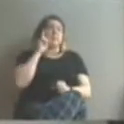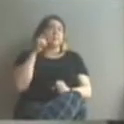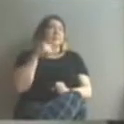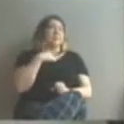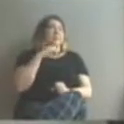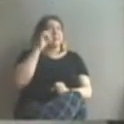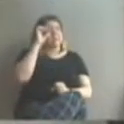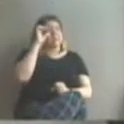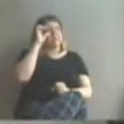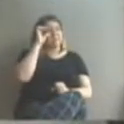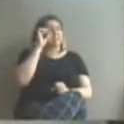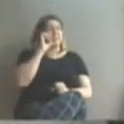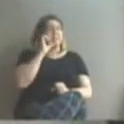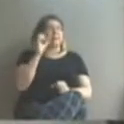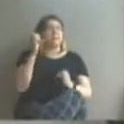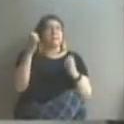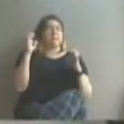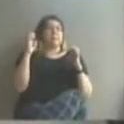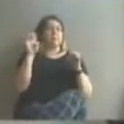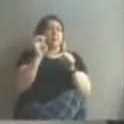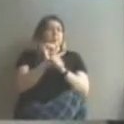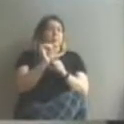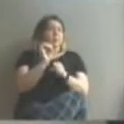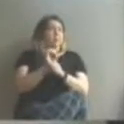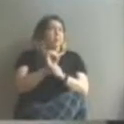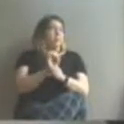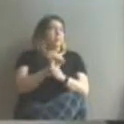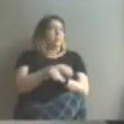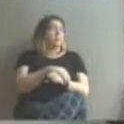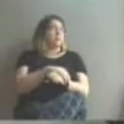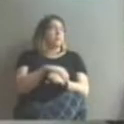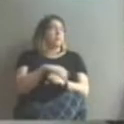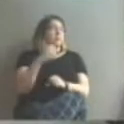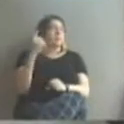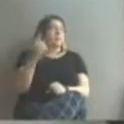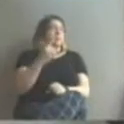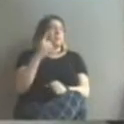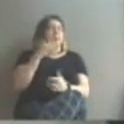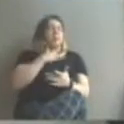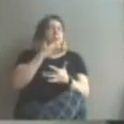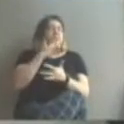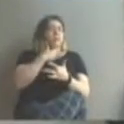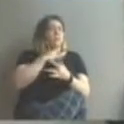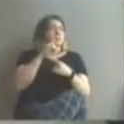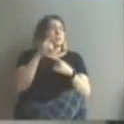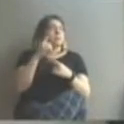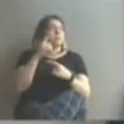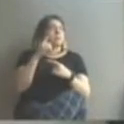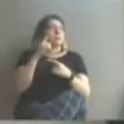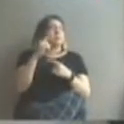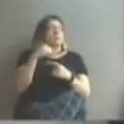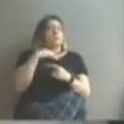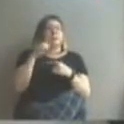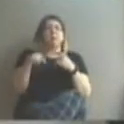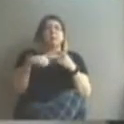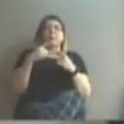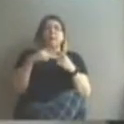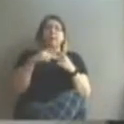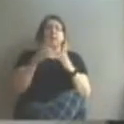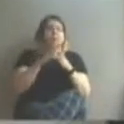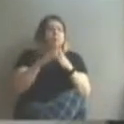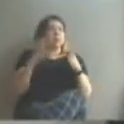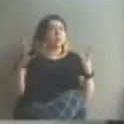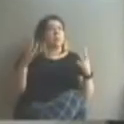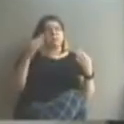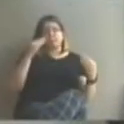it's just not emergency work. And it just always concerns me when I'm given such a large amount